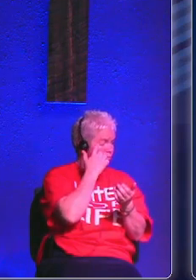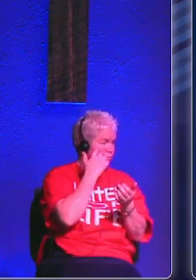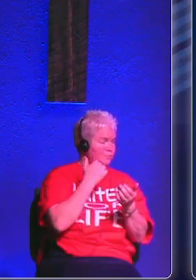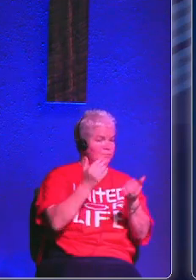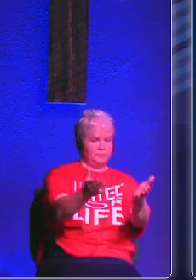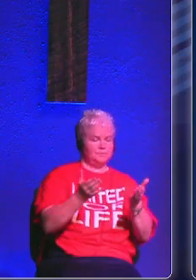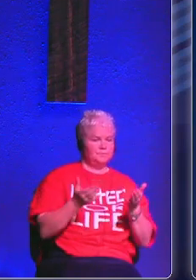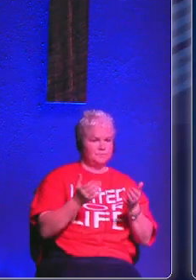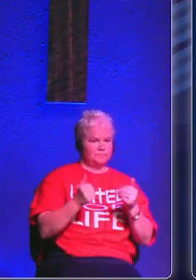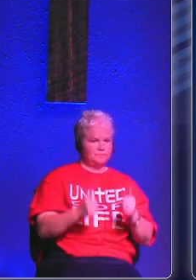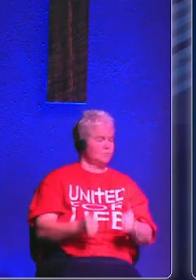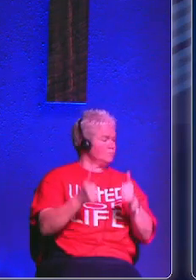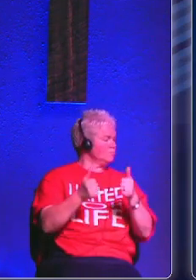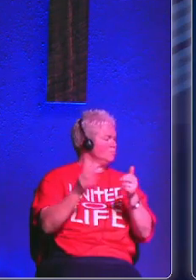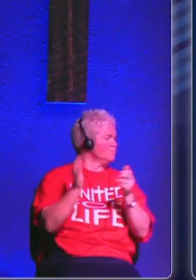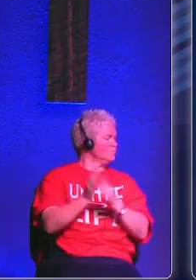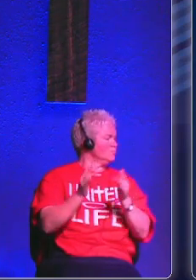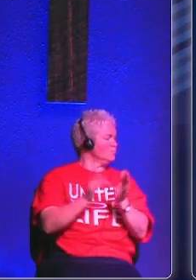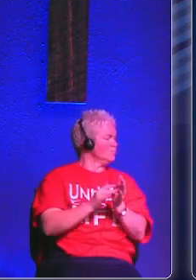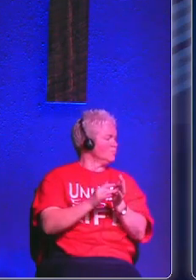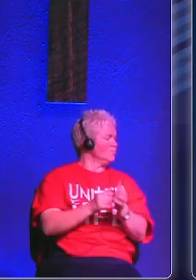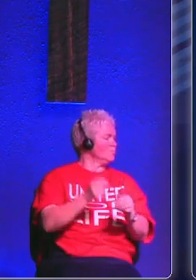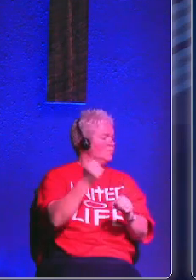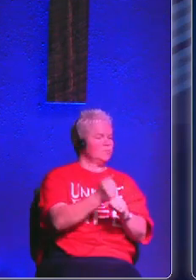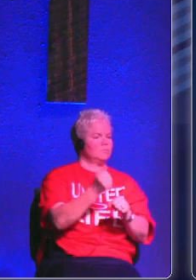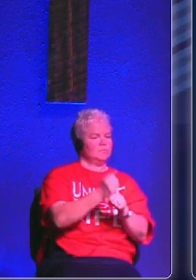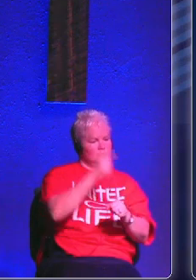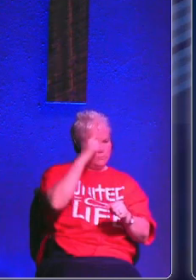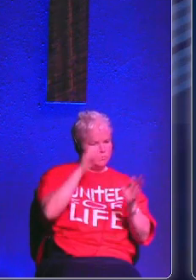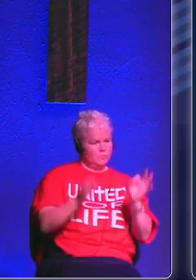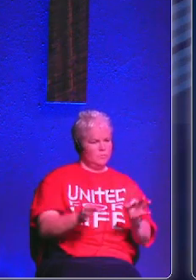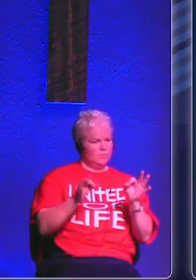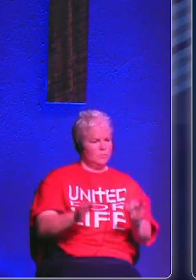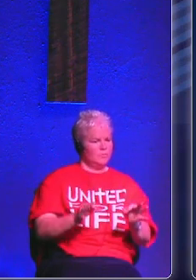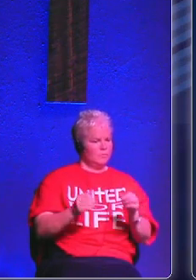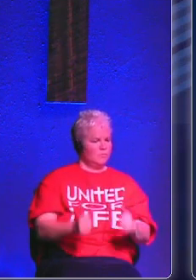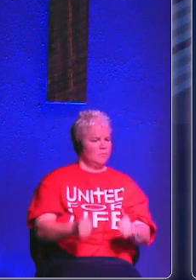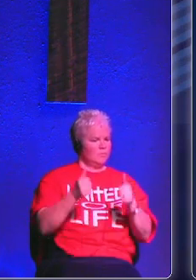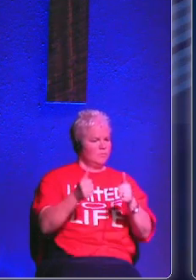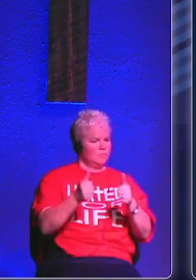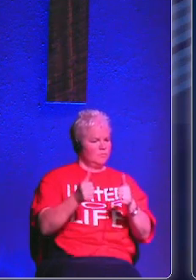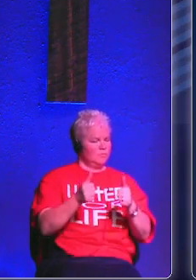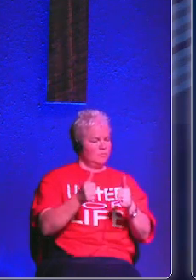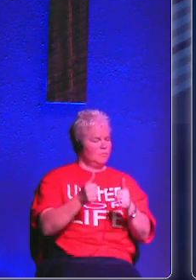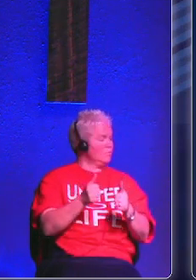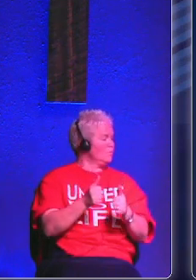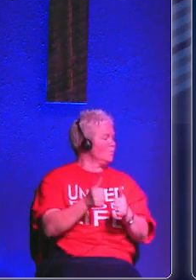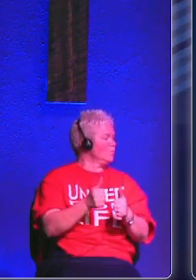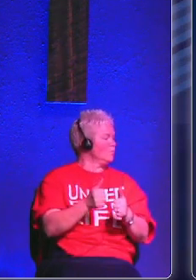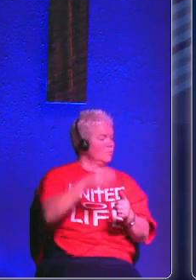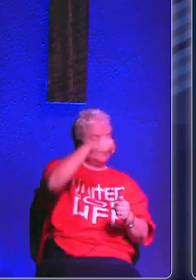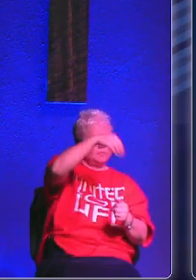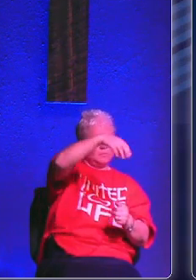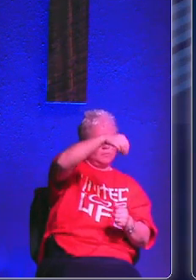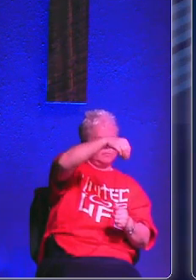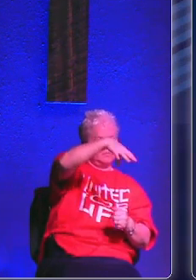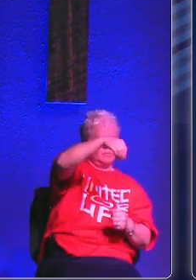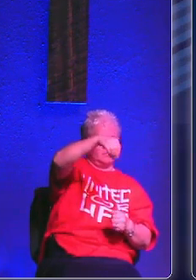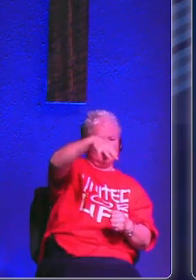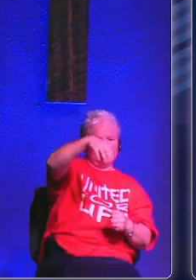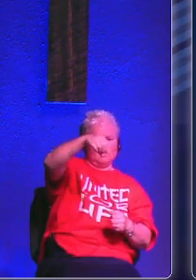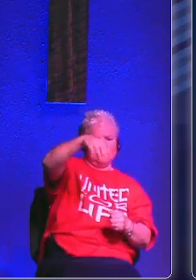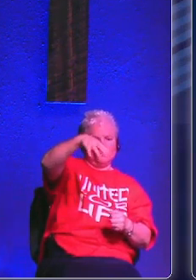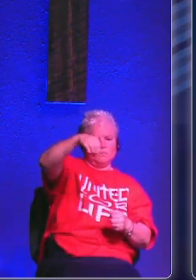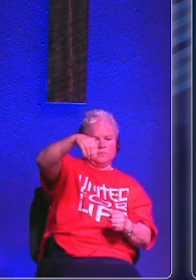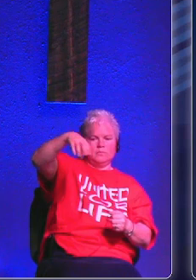when we accept Jesus into our life, when we make that decision to live for him, he deposits